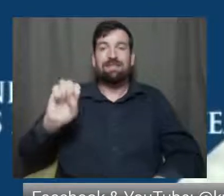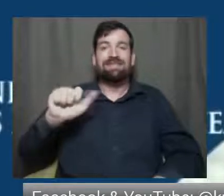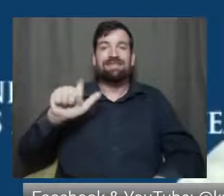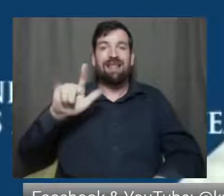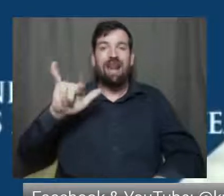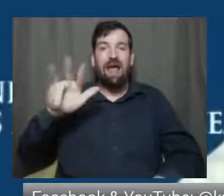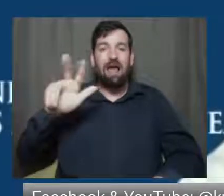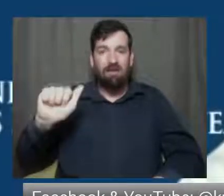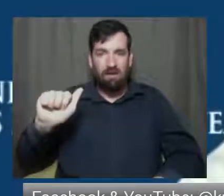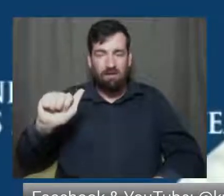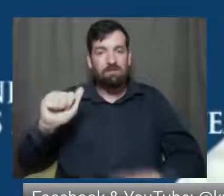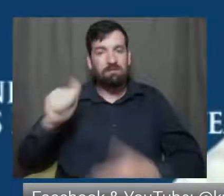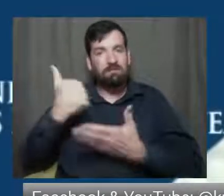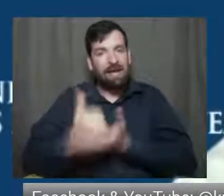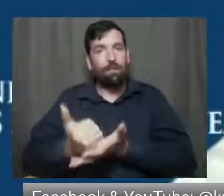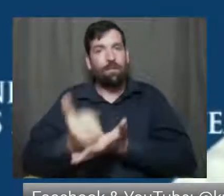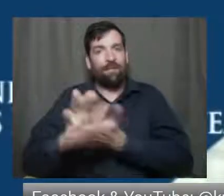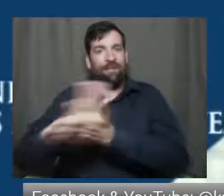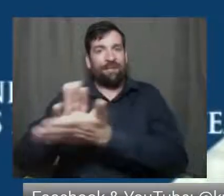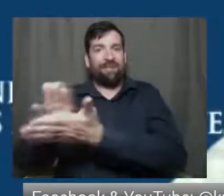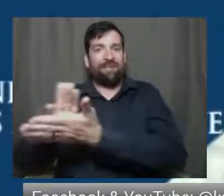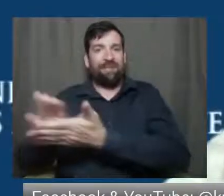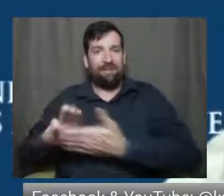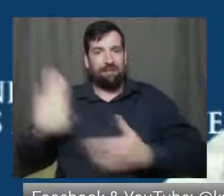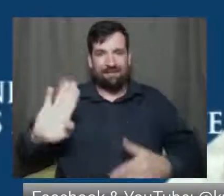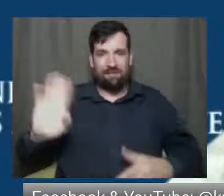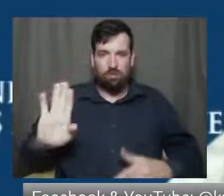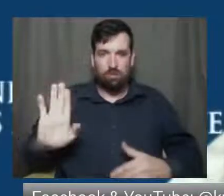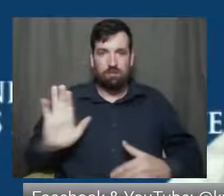to wash off that bacteria. It's our first